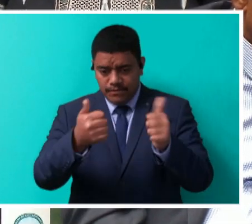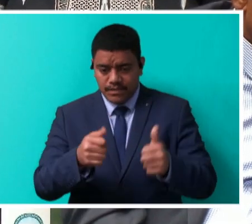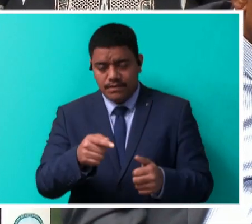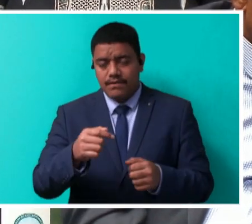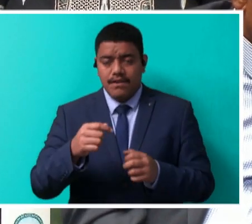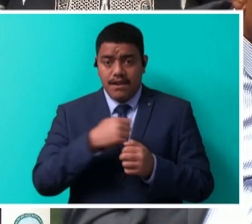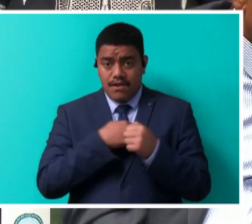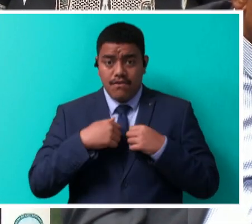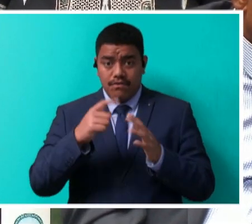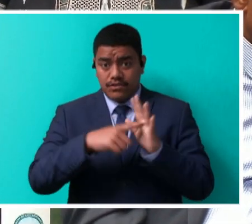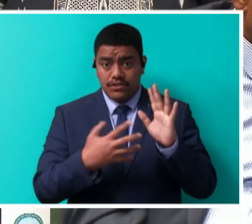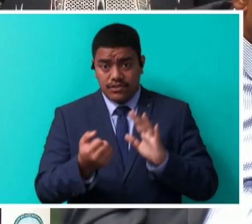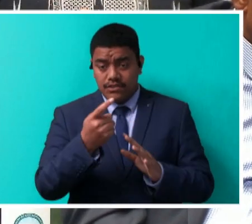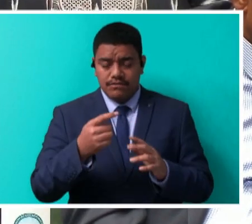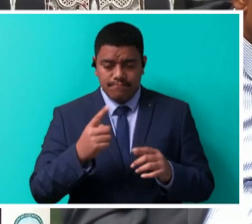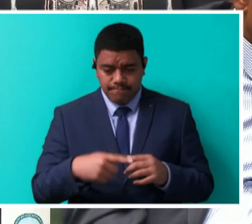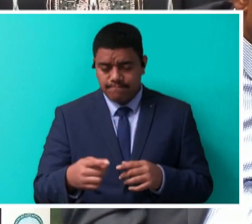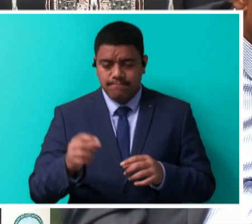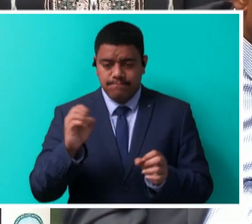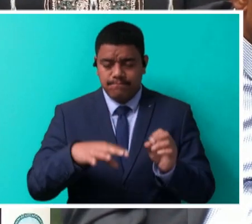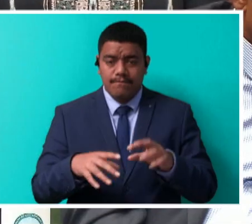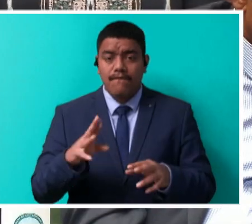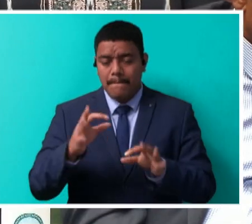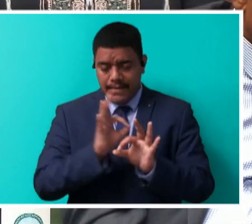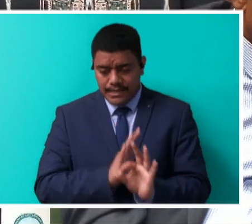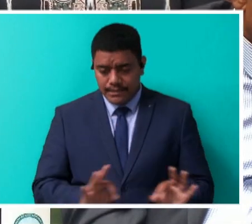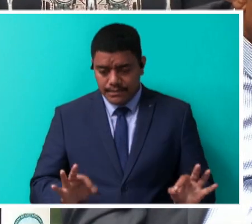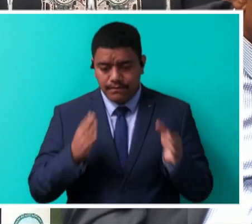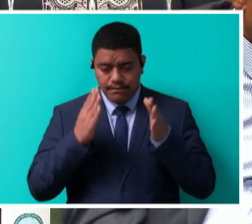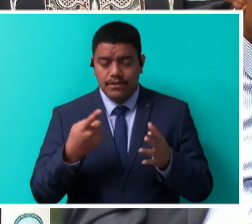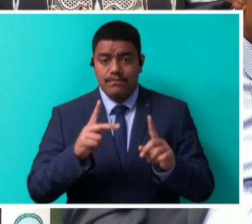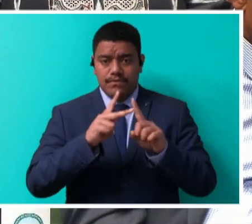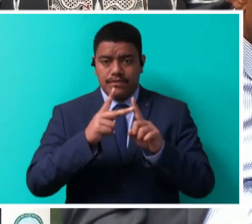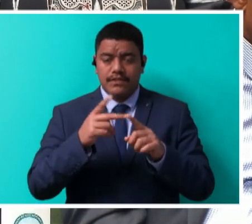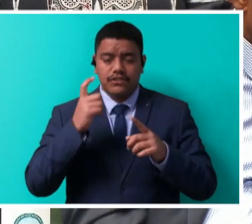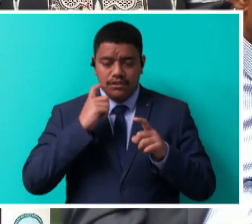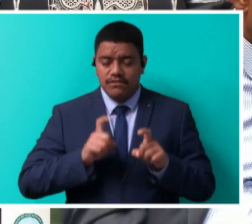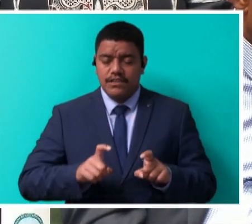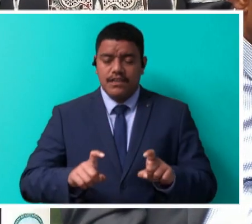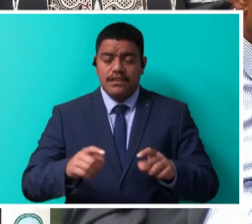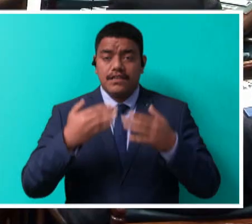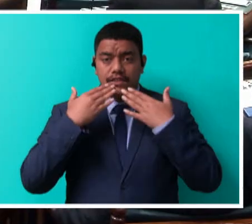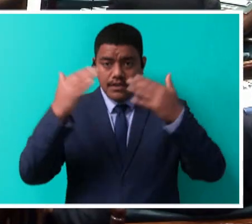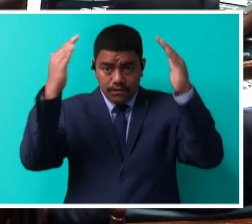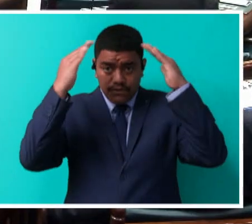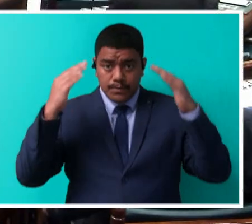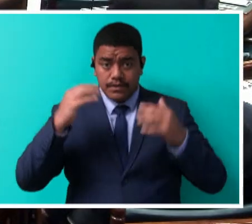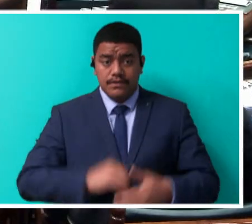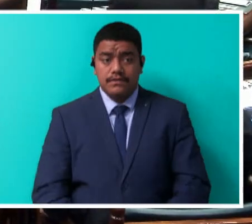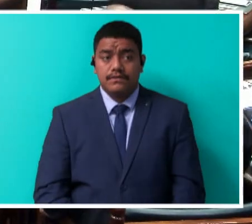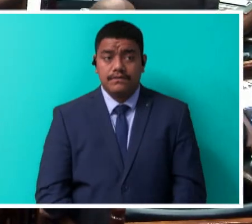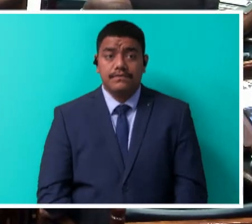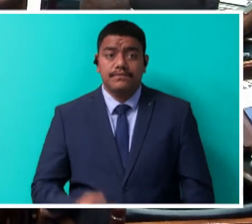sector and contribute meaningfully to regional peace, prosperity, and stability. Thank you, Mr. Speaker, sir. I